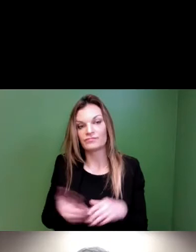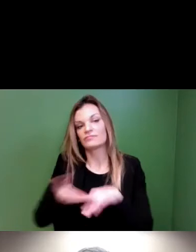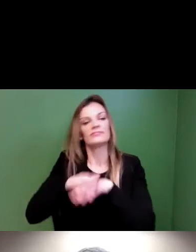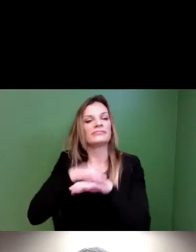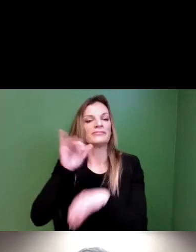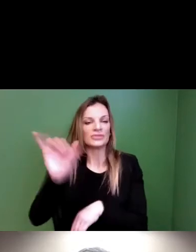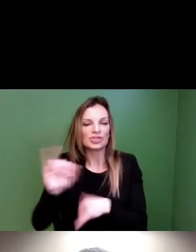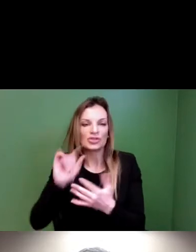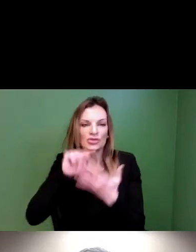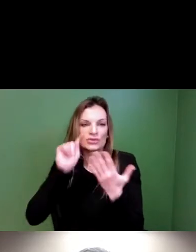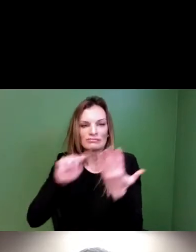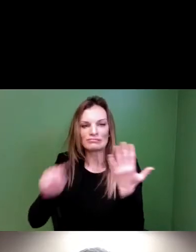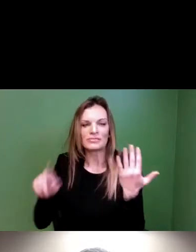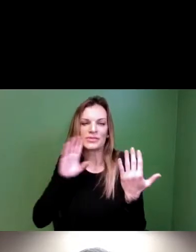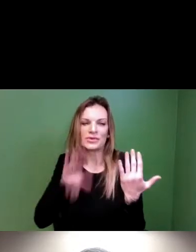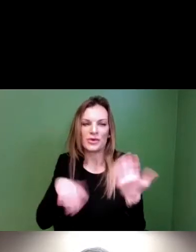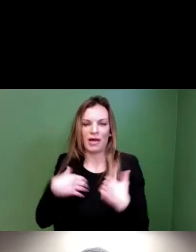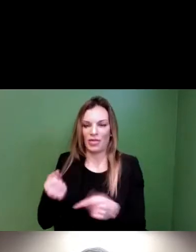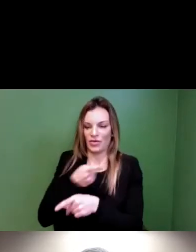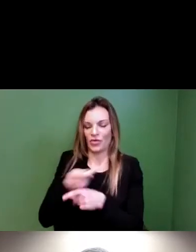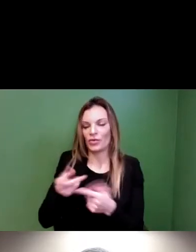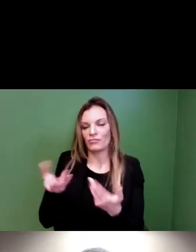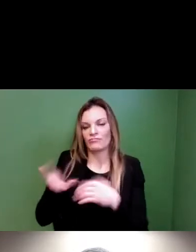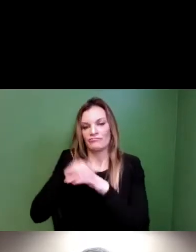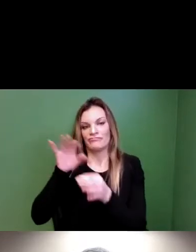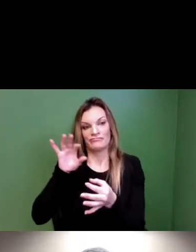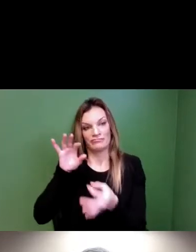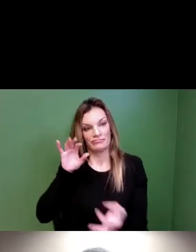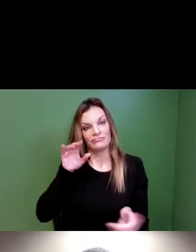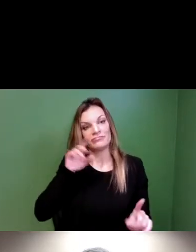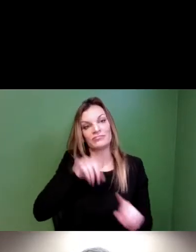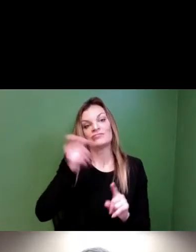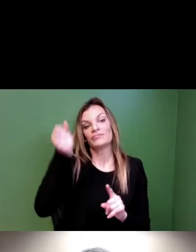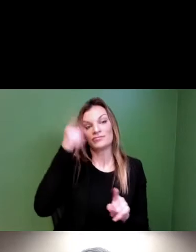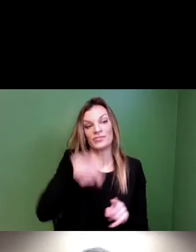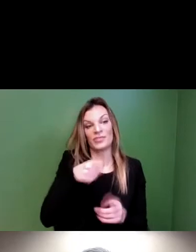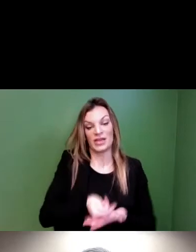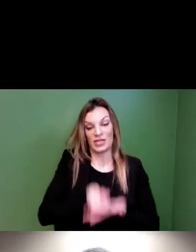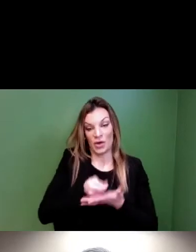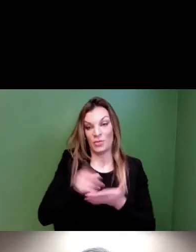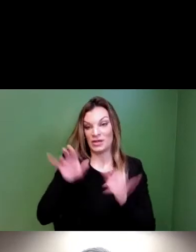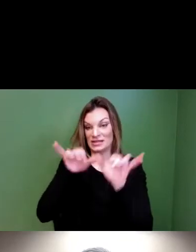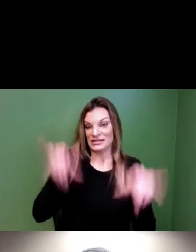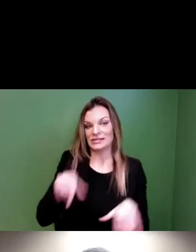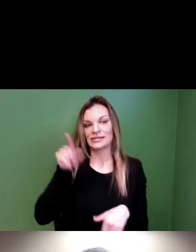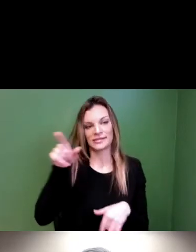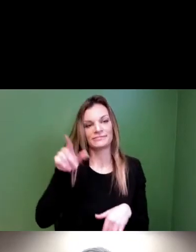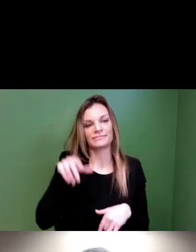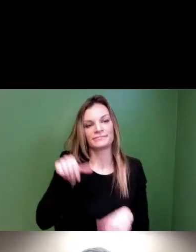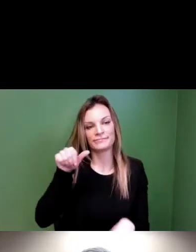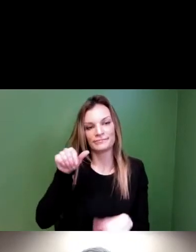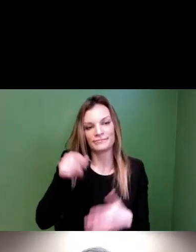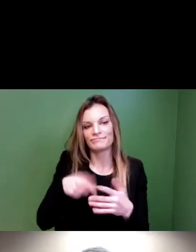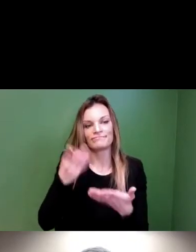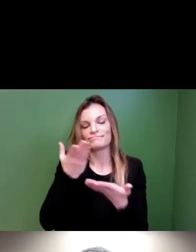David. So the wearable therapy system did away with his AFO, which you'll see in a minute. The